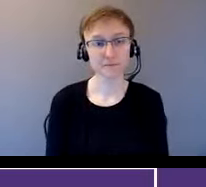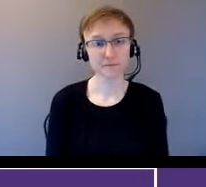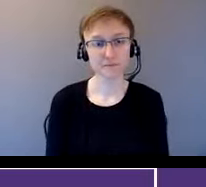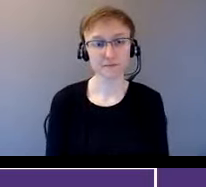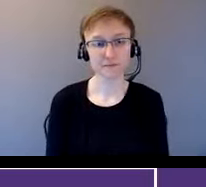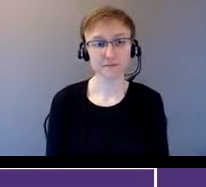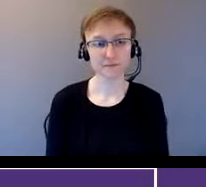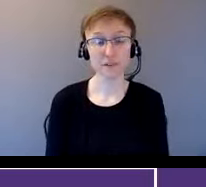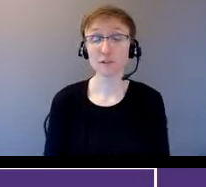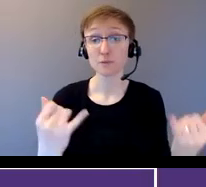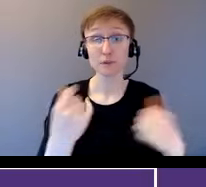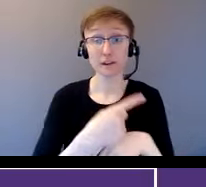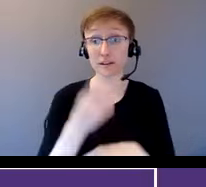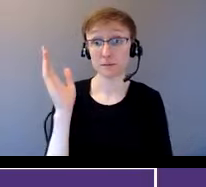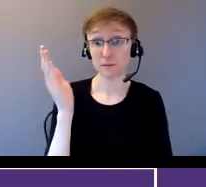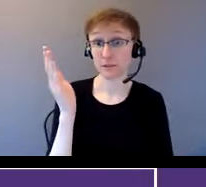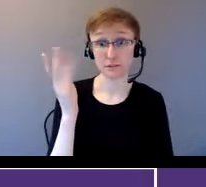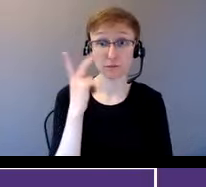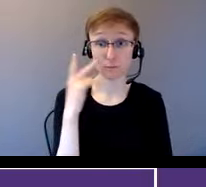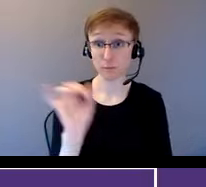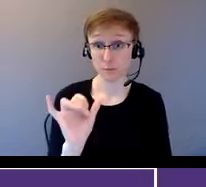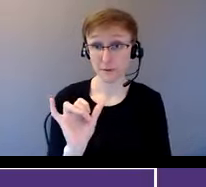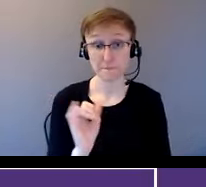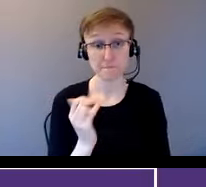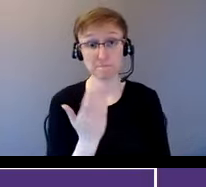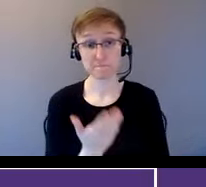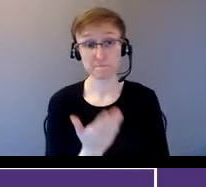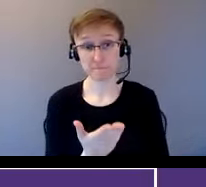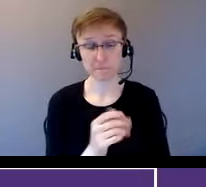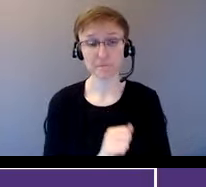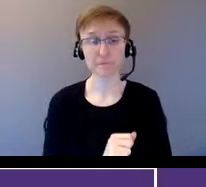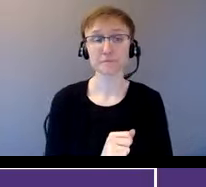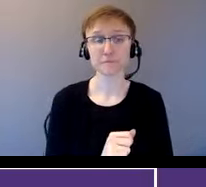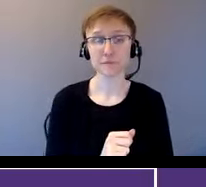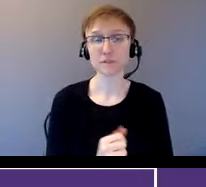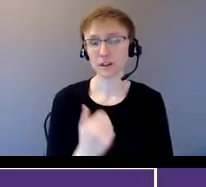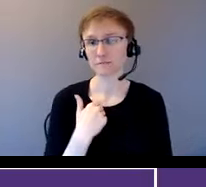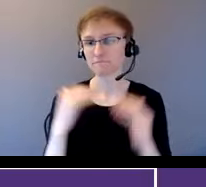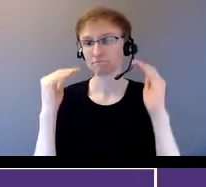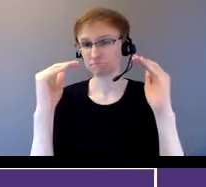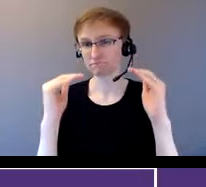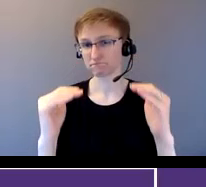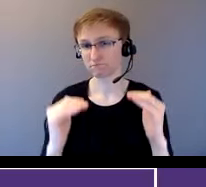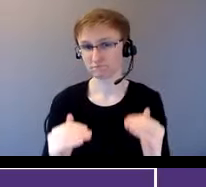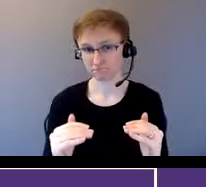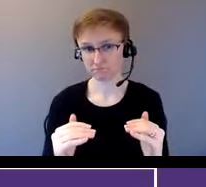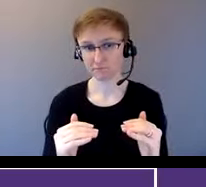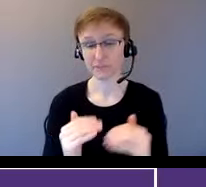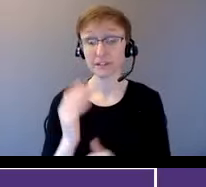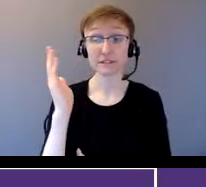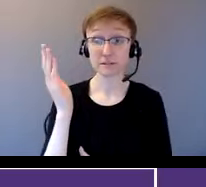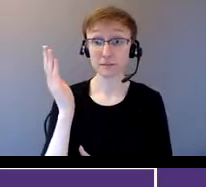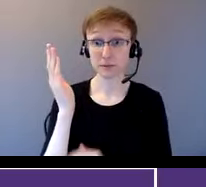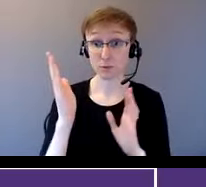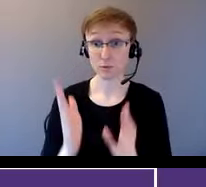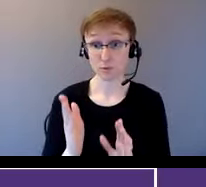of the presentation today. We're organizing it in a way that we'll have each speaker, our guest panelists,